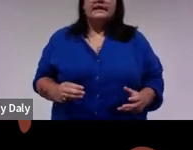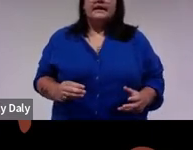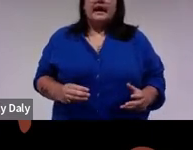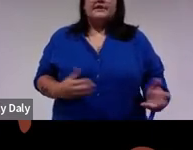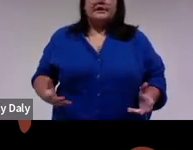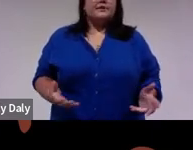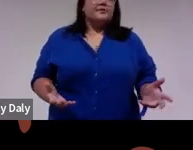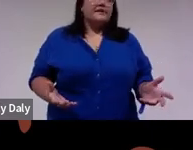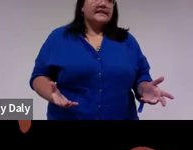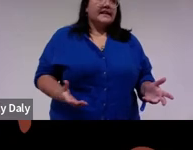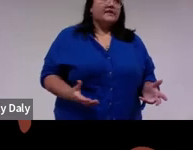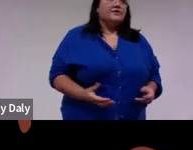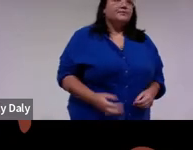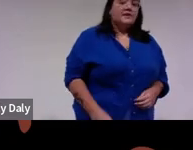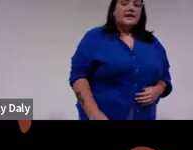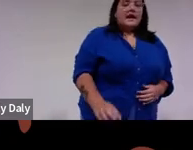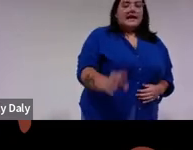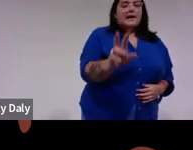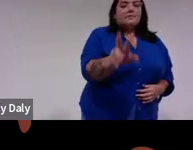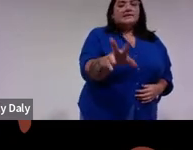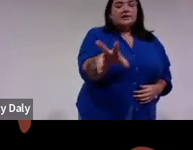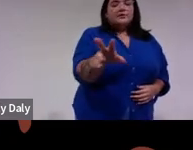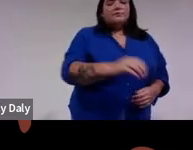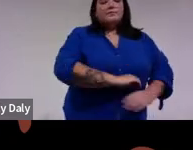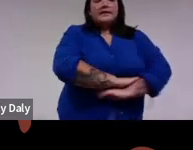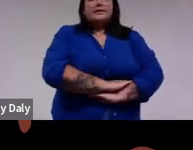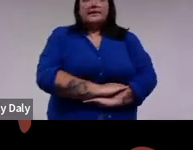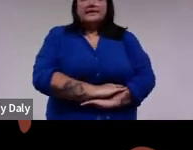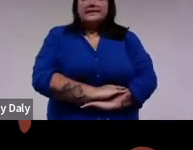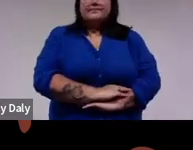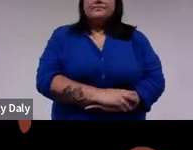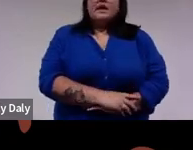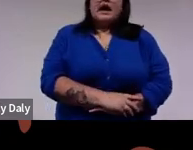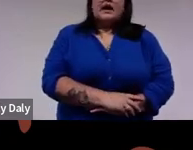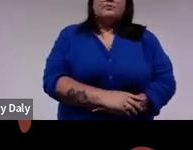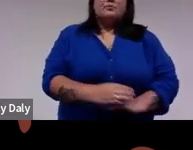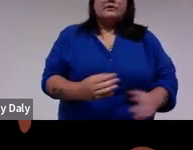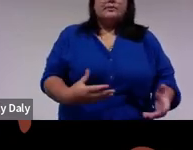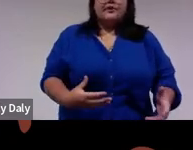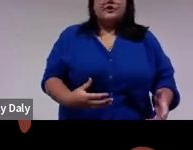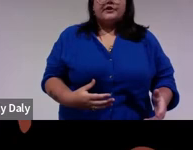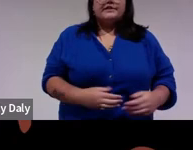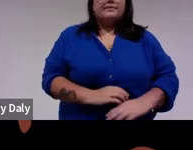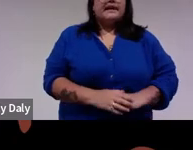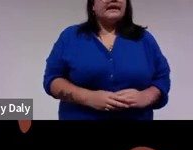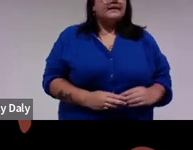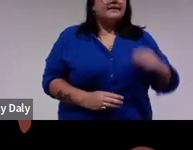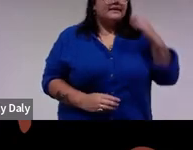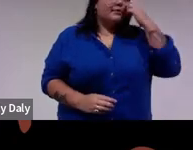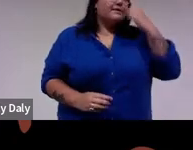was a street sweeper for the Sydney Council. And now myself and one of my younger brothers, we were both chosen